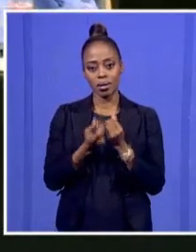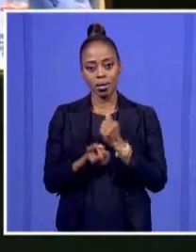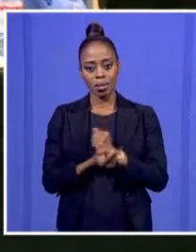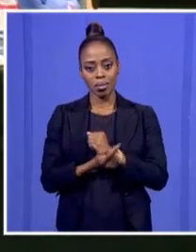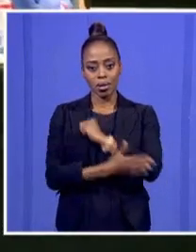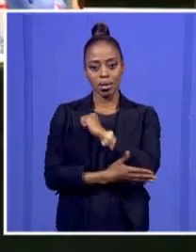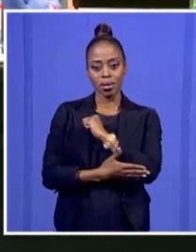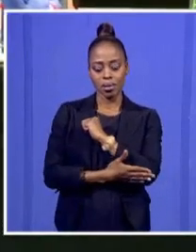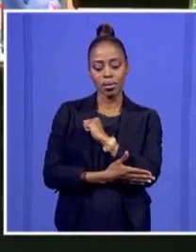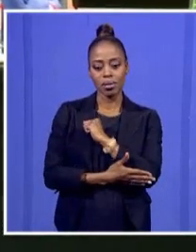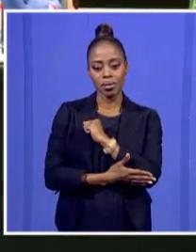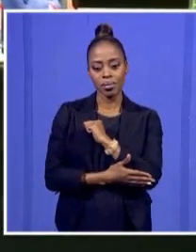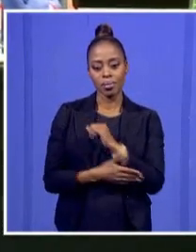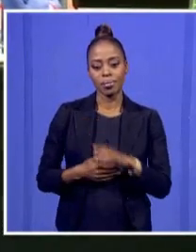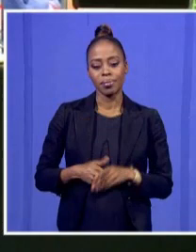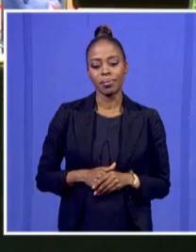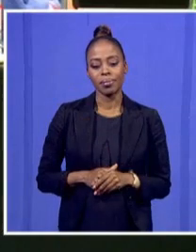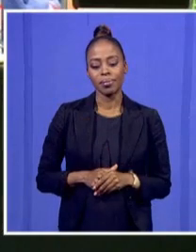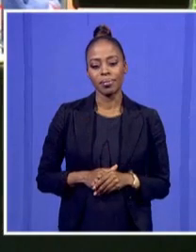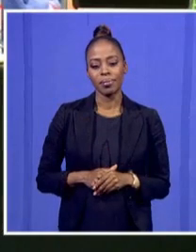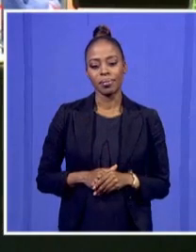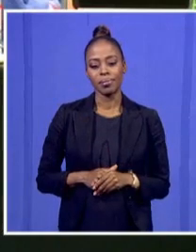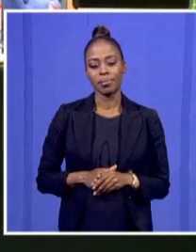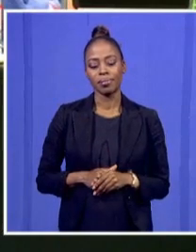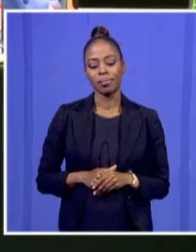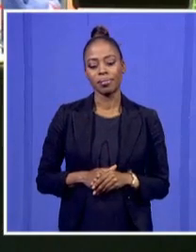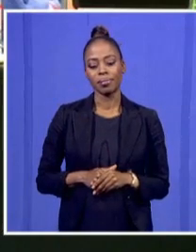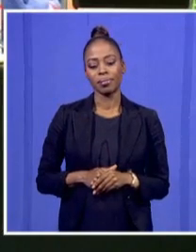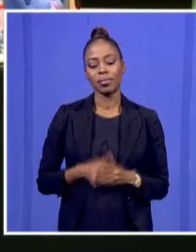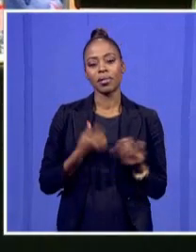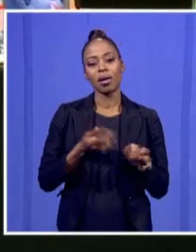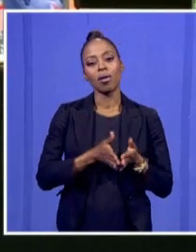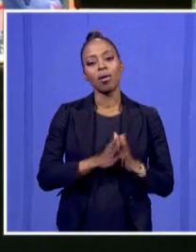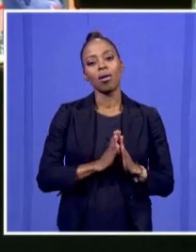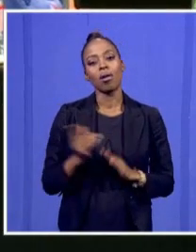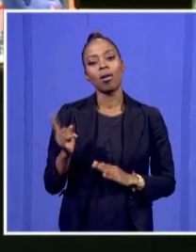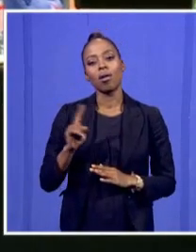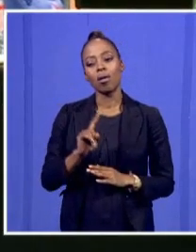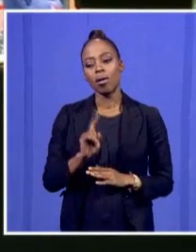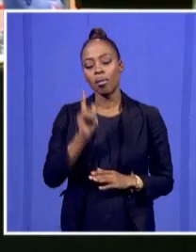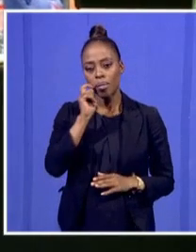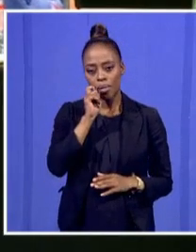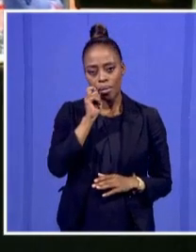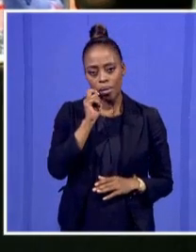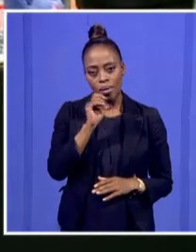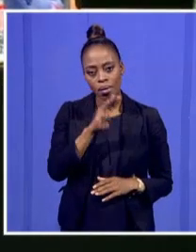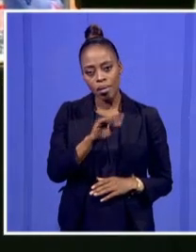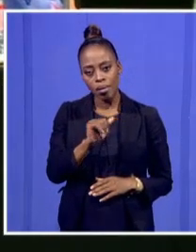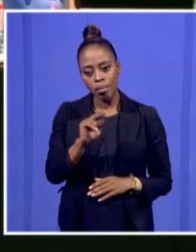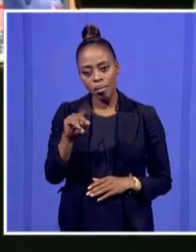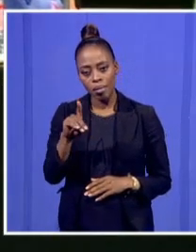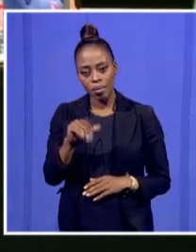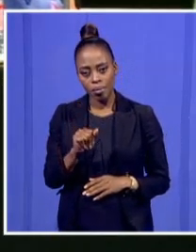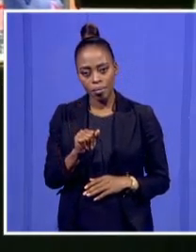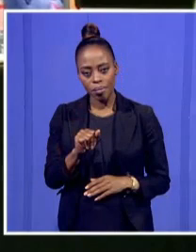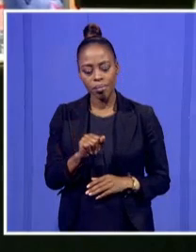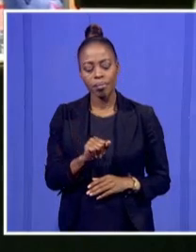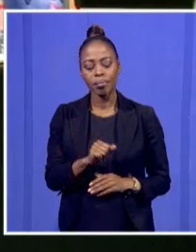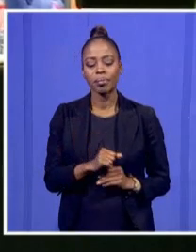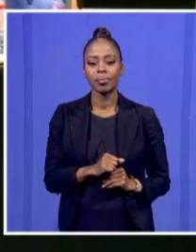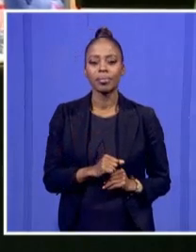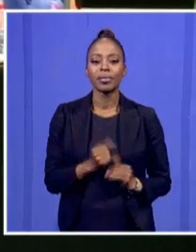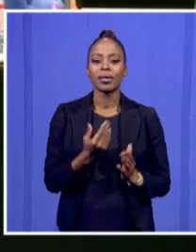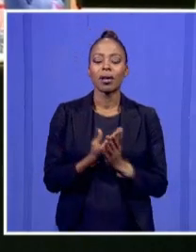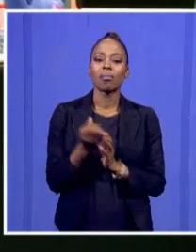business to business. Let me now call on Minister Bandar Al-Khorayef to give his opening